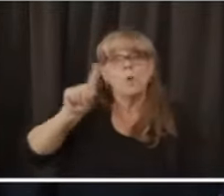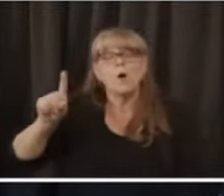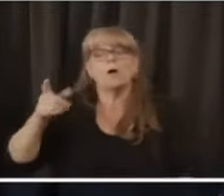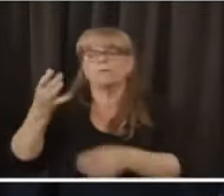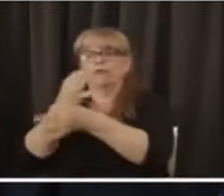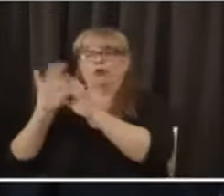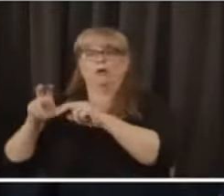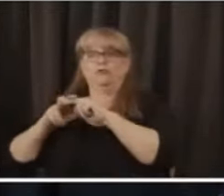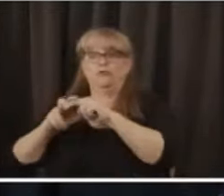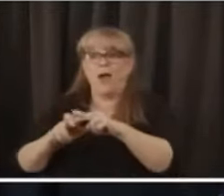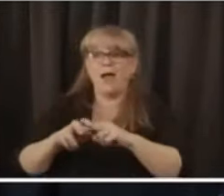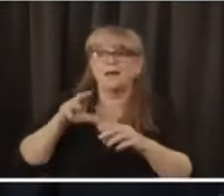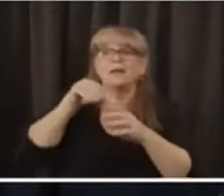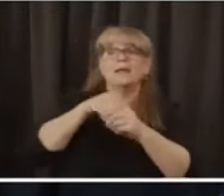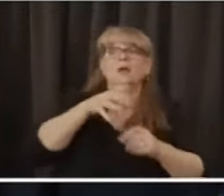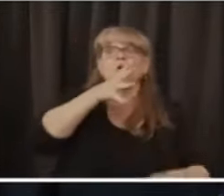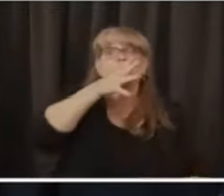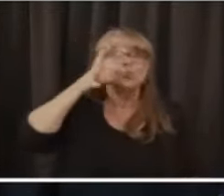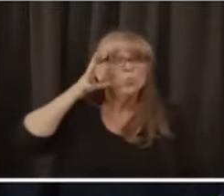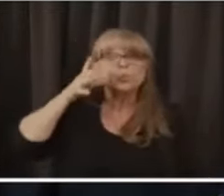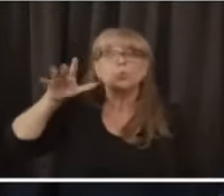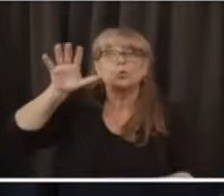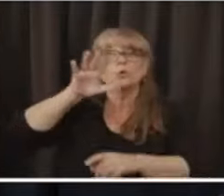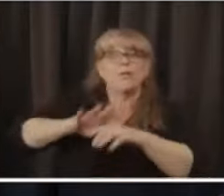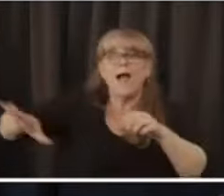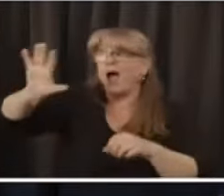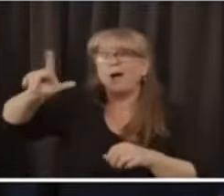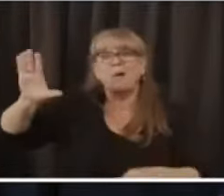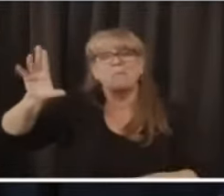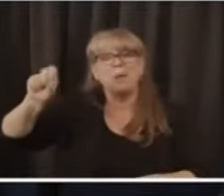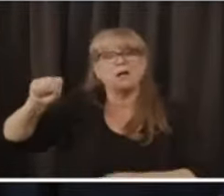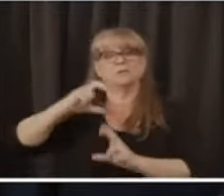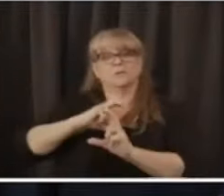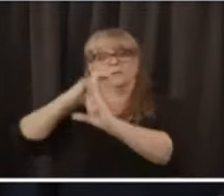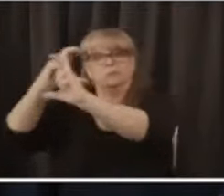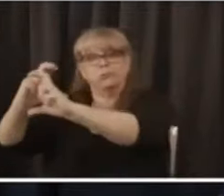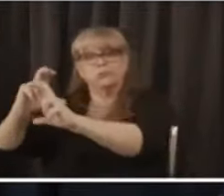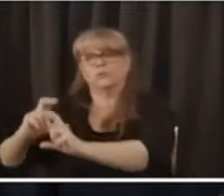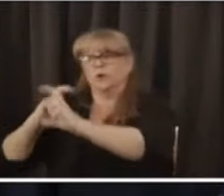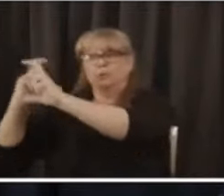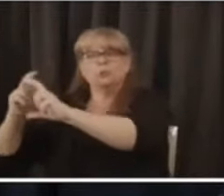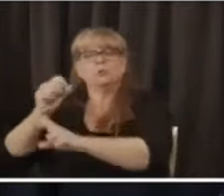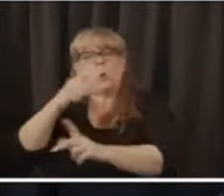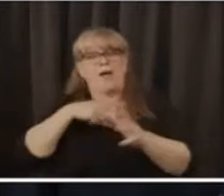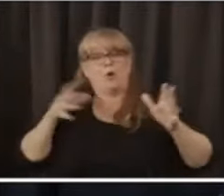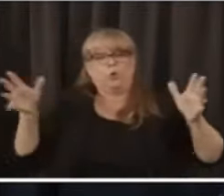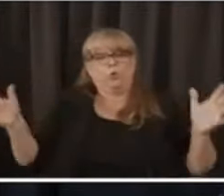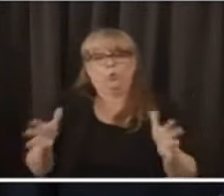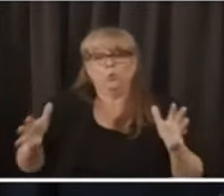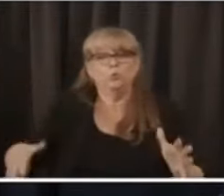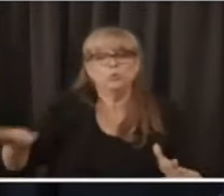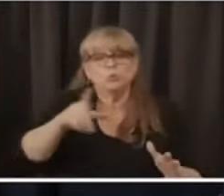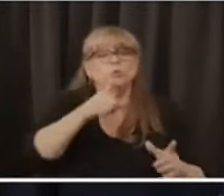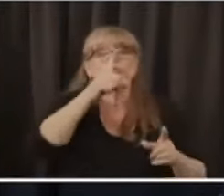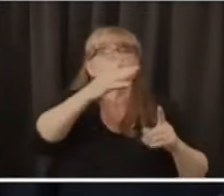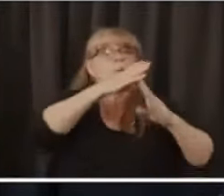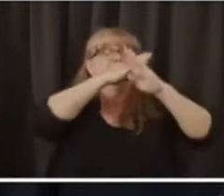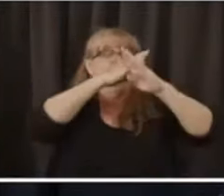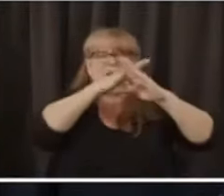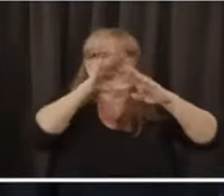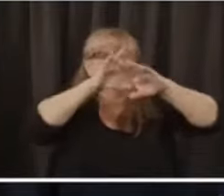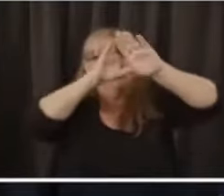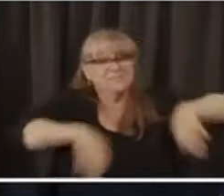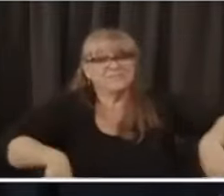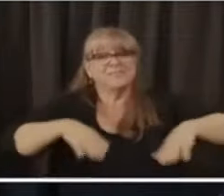is coming through, right? So it's how we deal with these sort of barriers that prevent us from getting